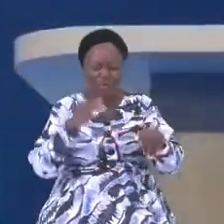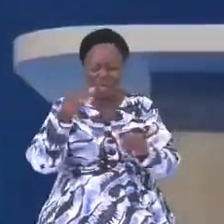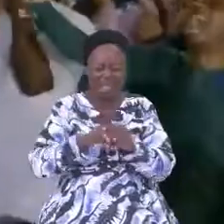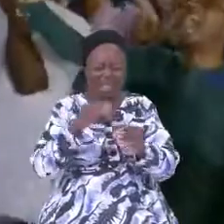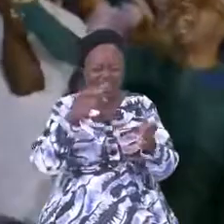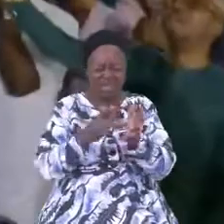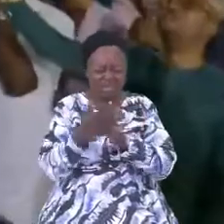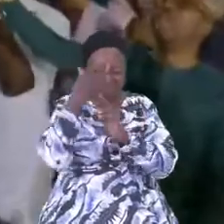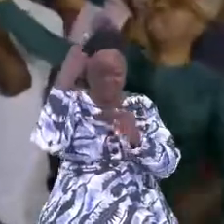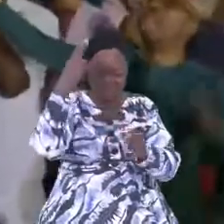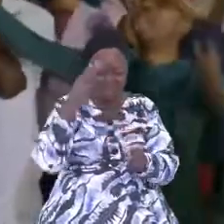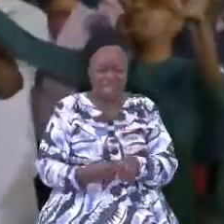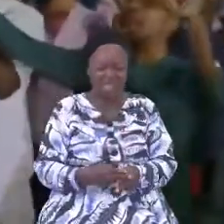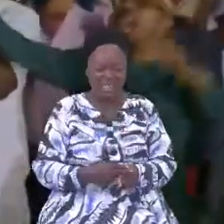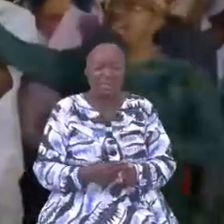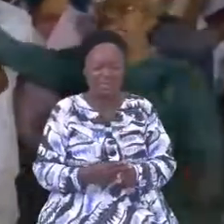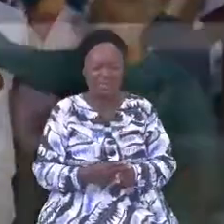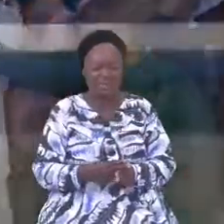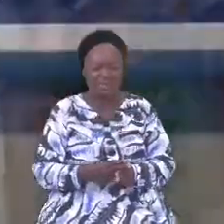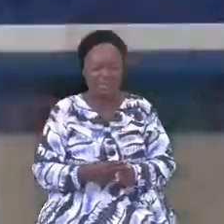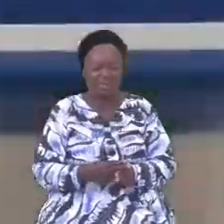Jesus' name.